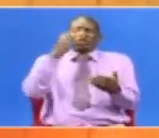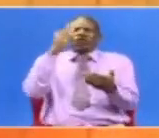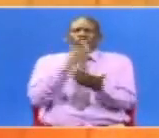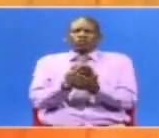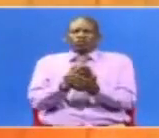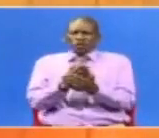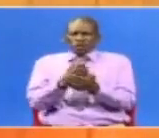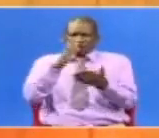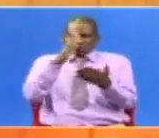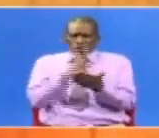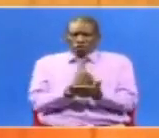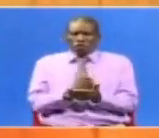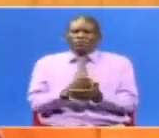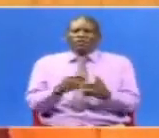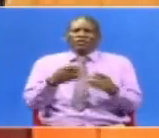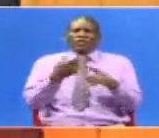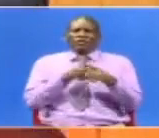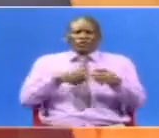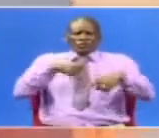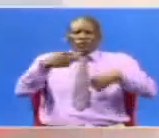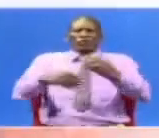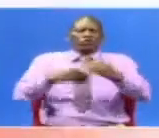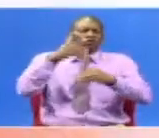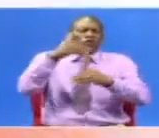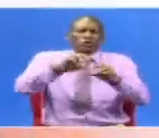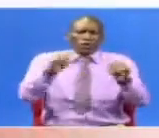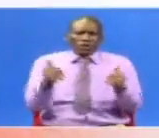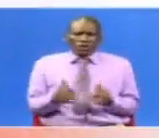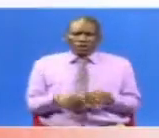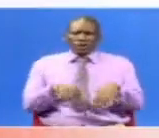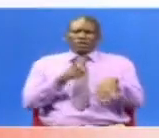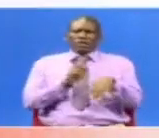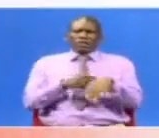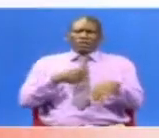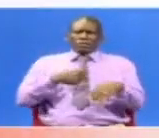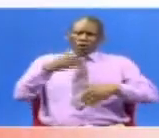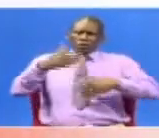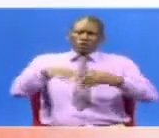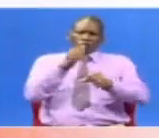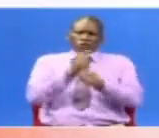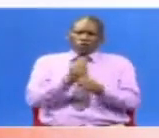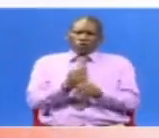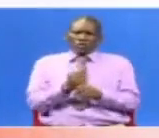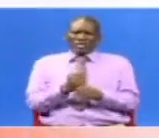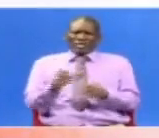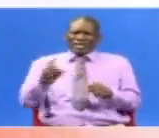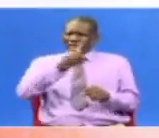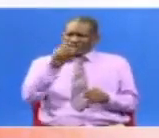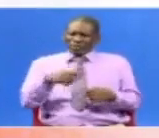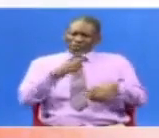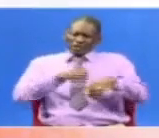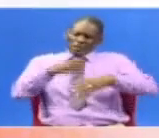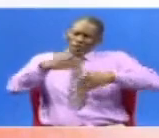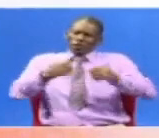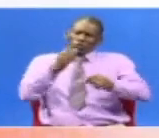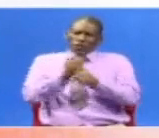and neighborliness, then we shall move forward. When I was about to sit for common entrance examination in